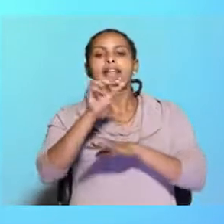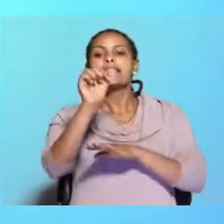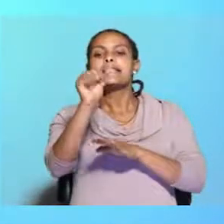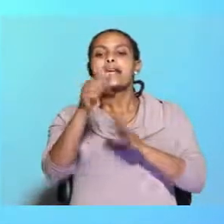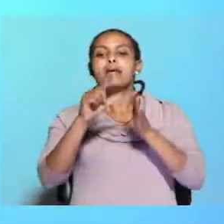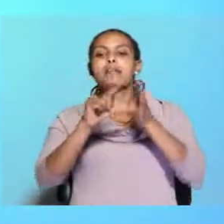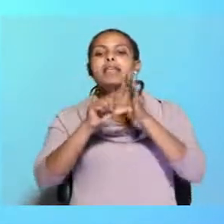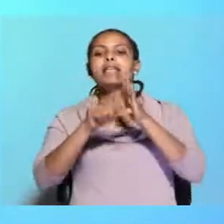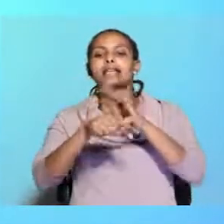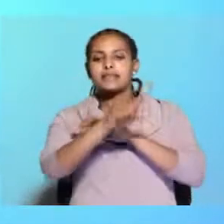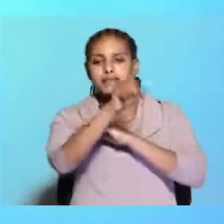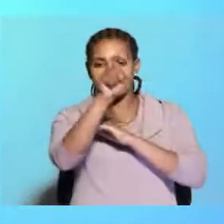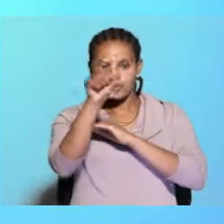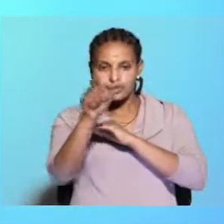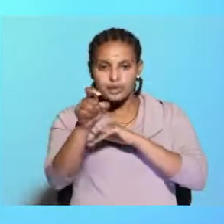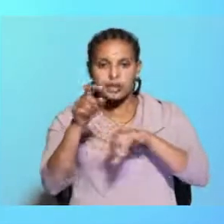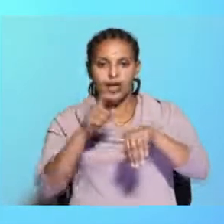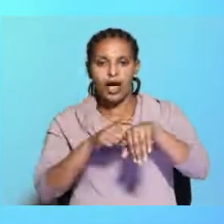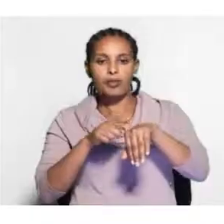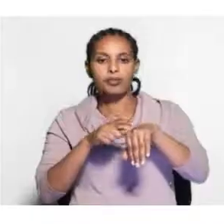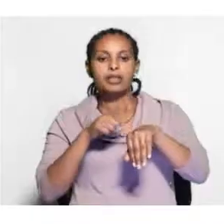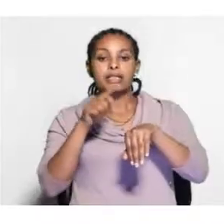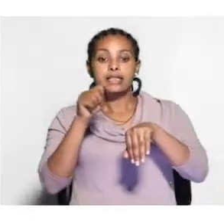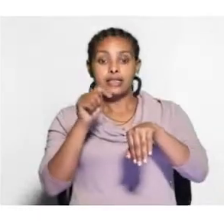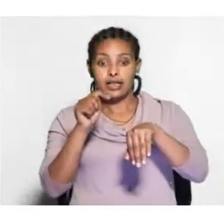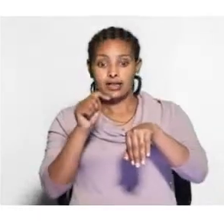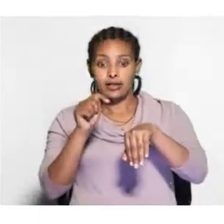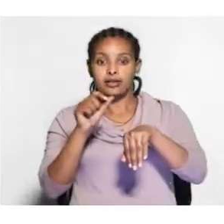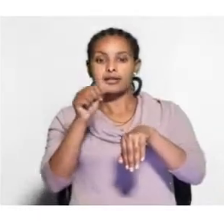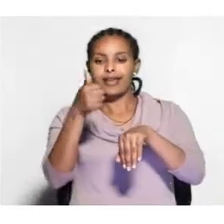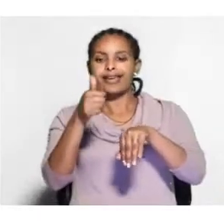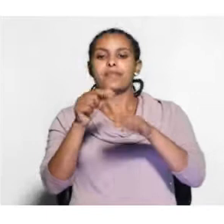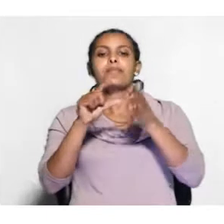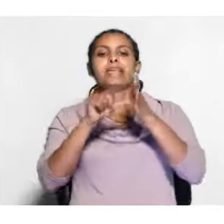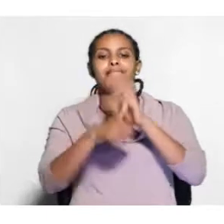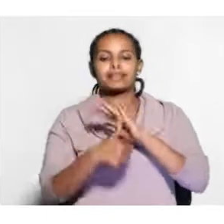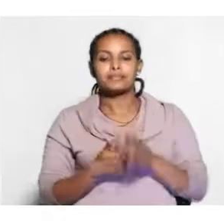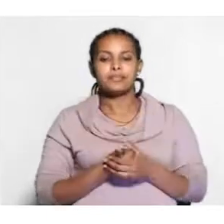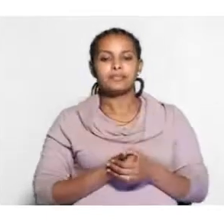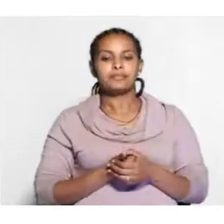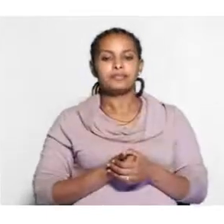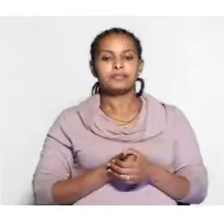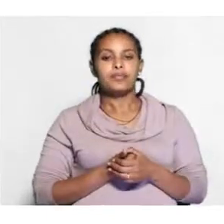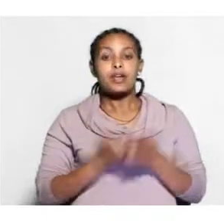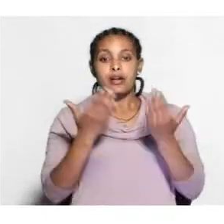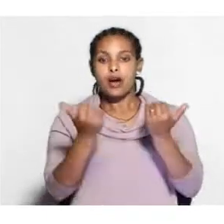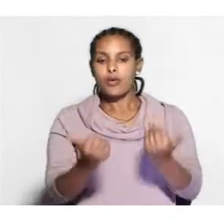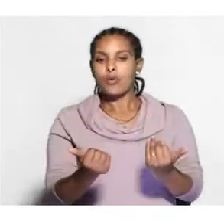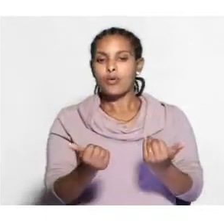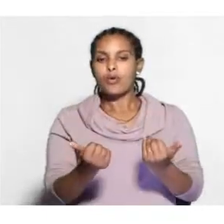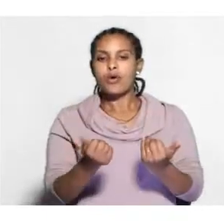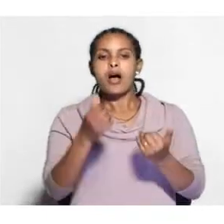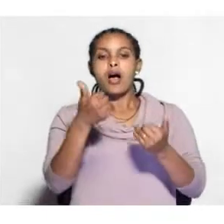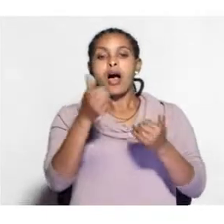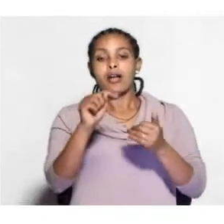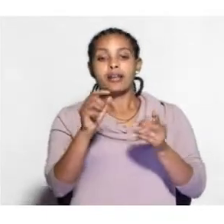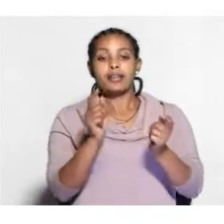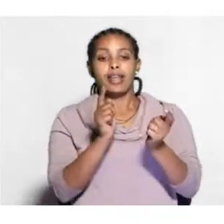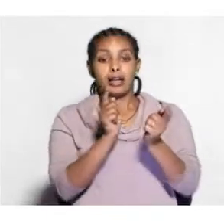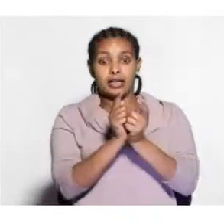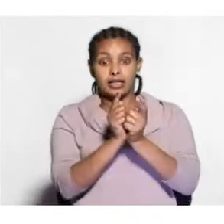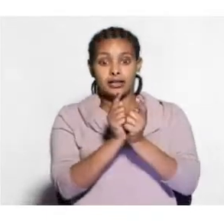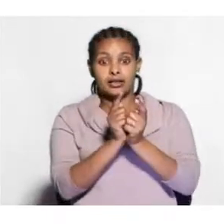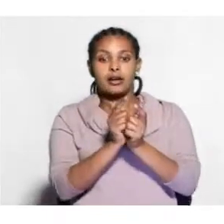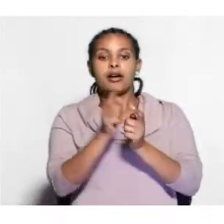10 minutes? Time t is 10 minutes. Now, an integrated